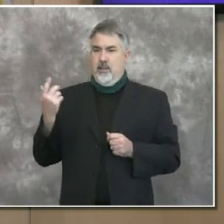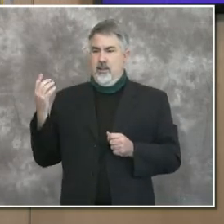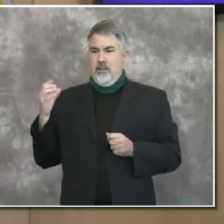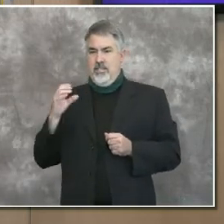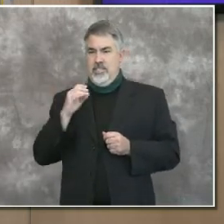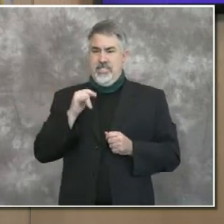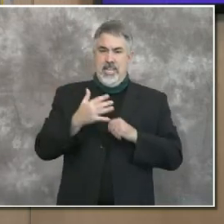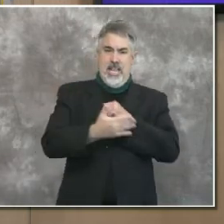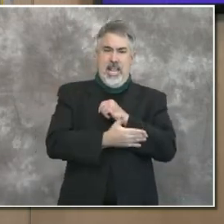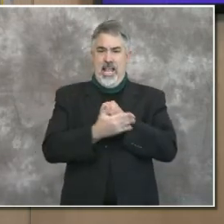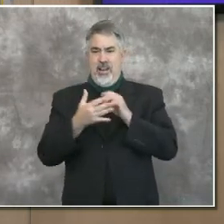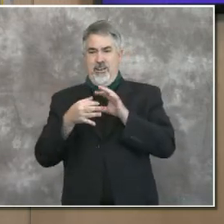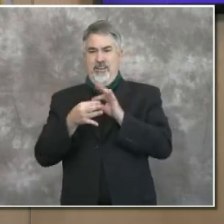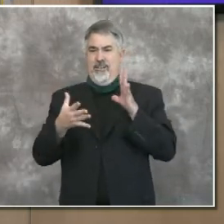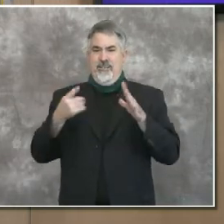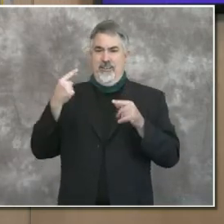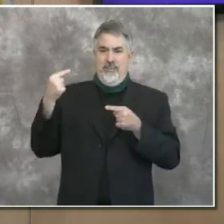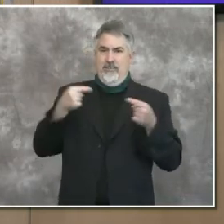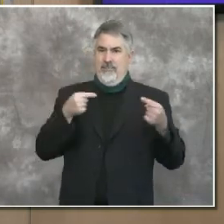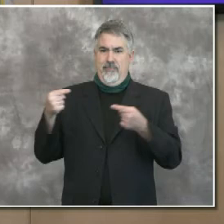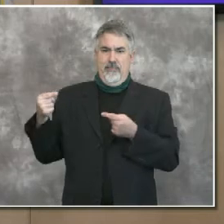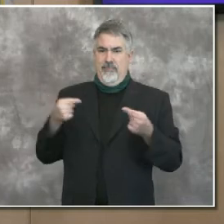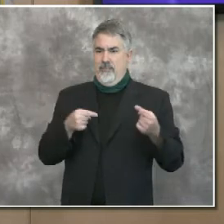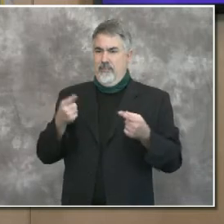when it comes to when to reopen?